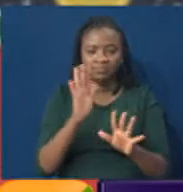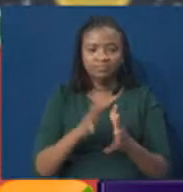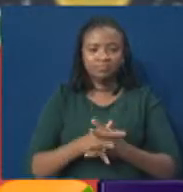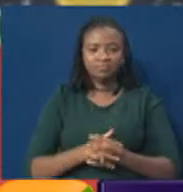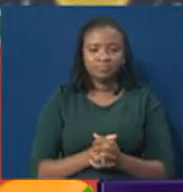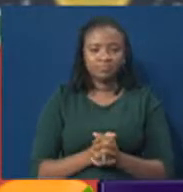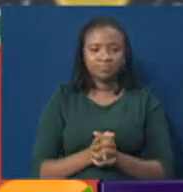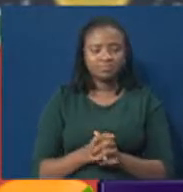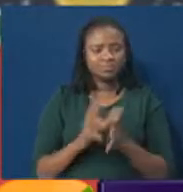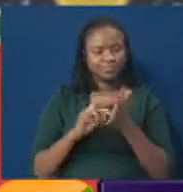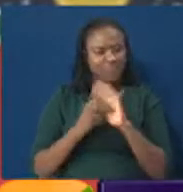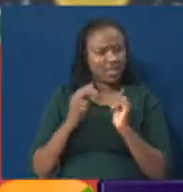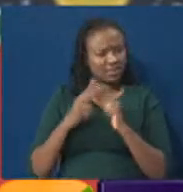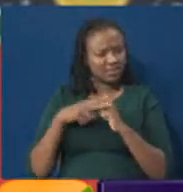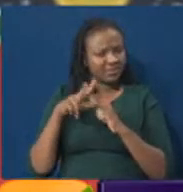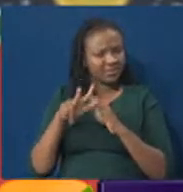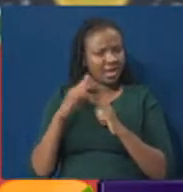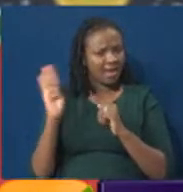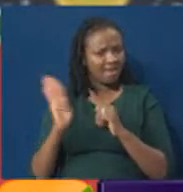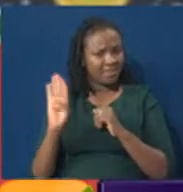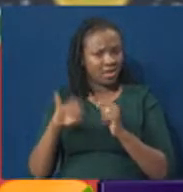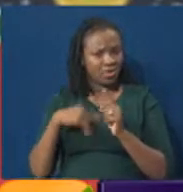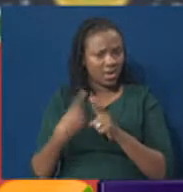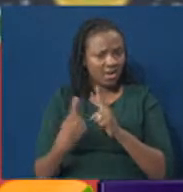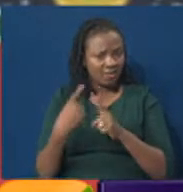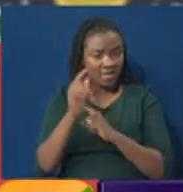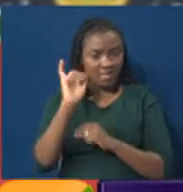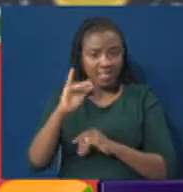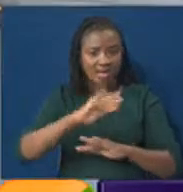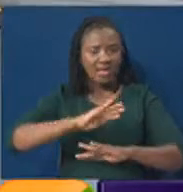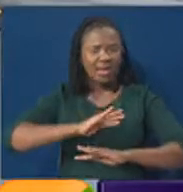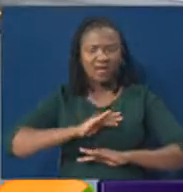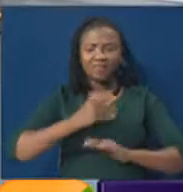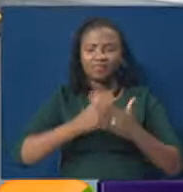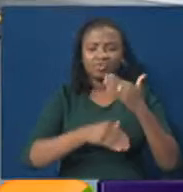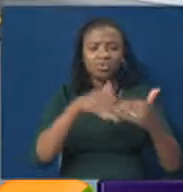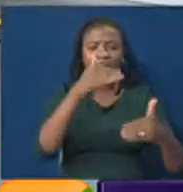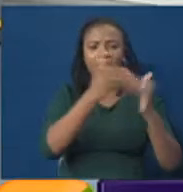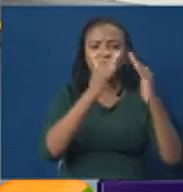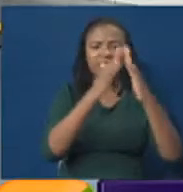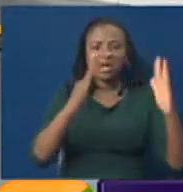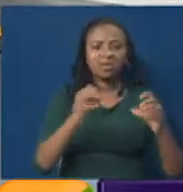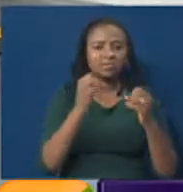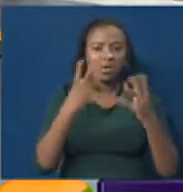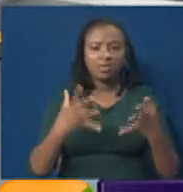So 73 billion shillings in a year is sufficient to build how many units? Well,